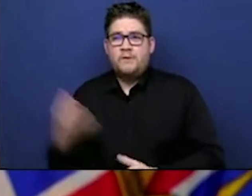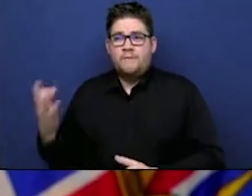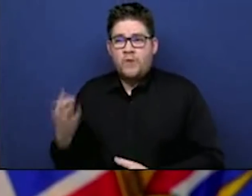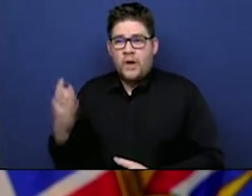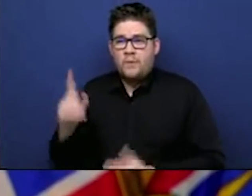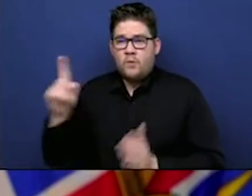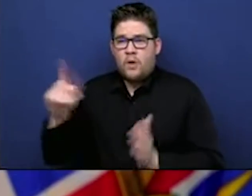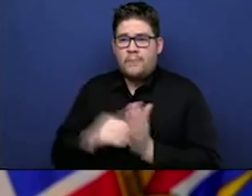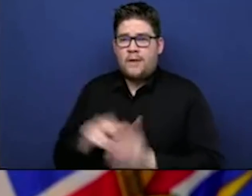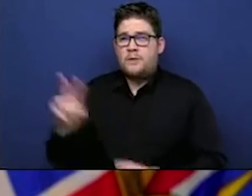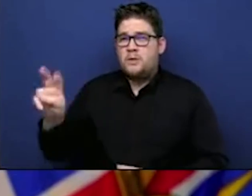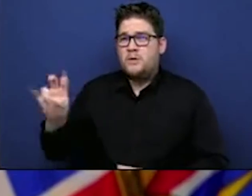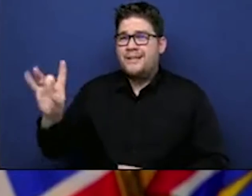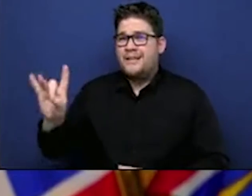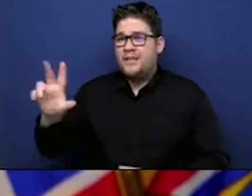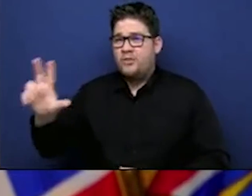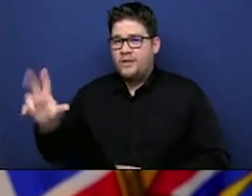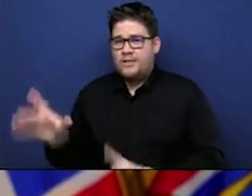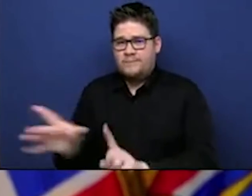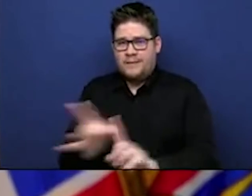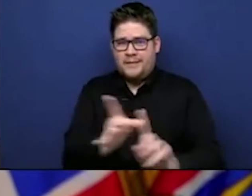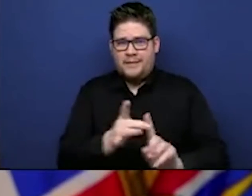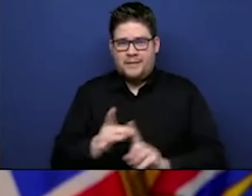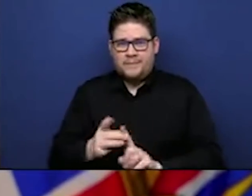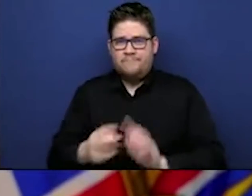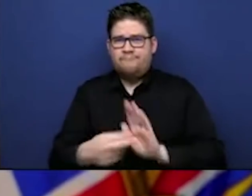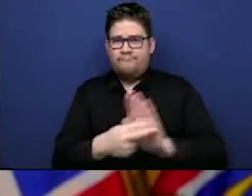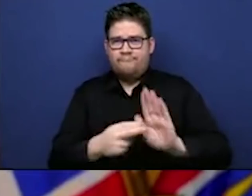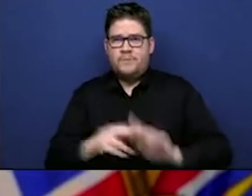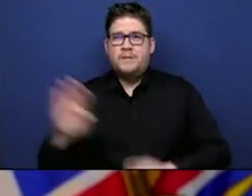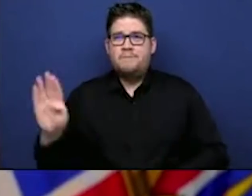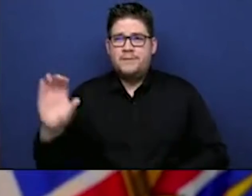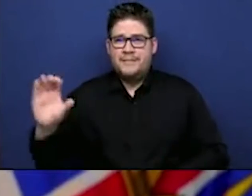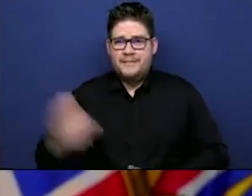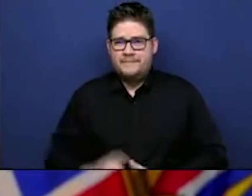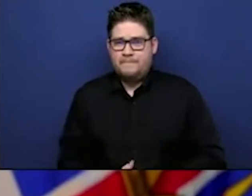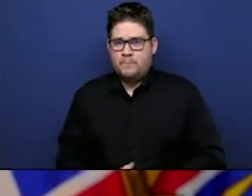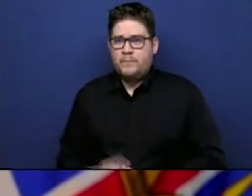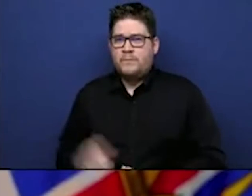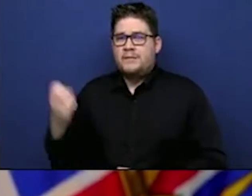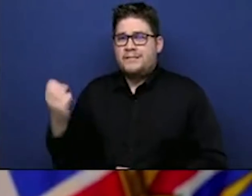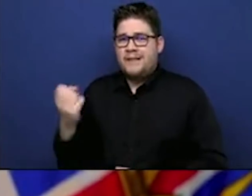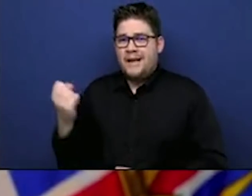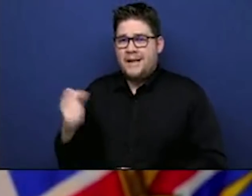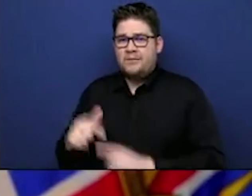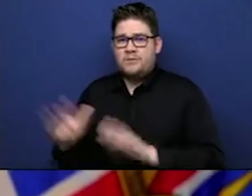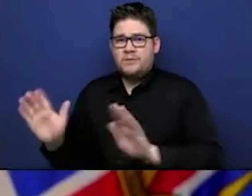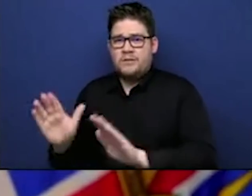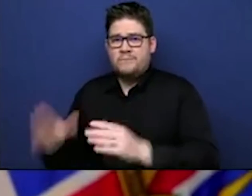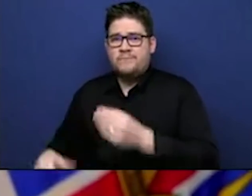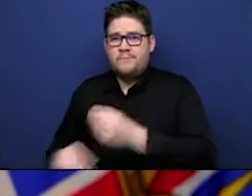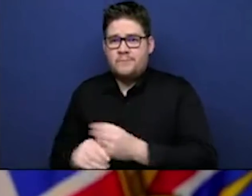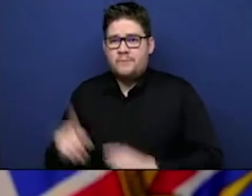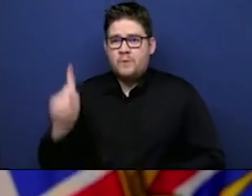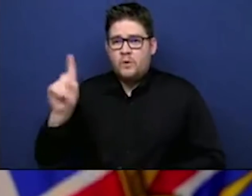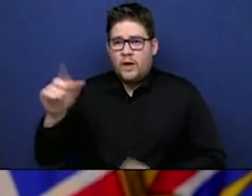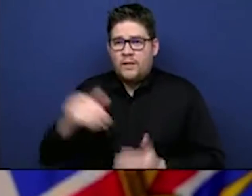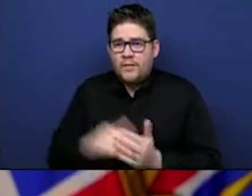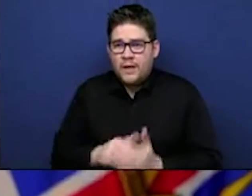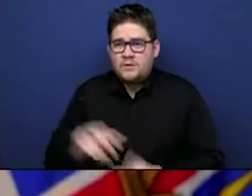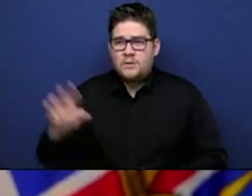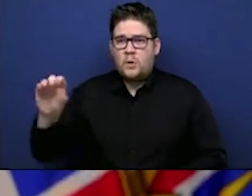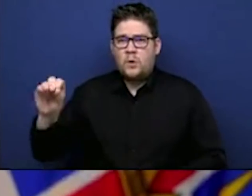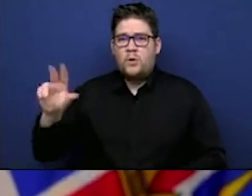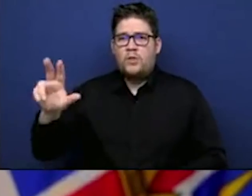1,283 new cases diagnosed in British Columbia. Saturday to Sunday, an additional 1,036 new people